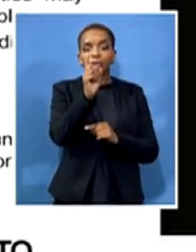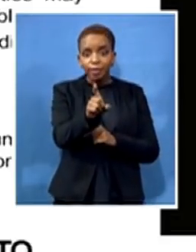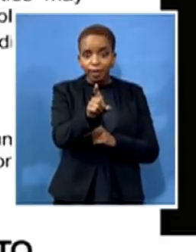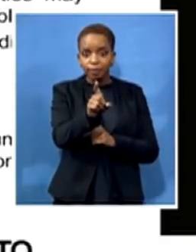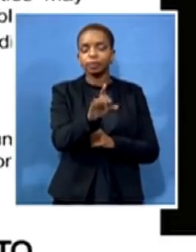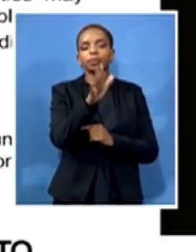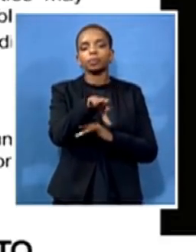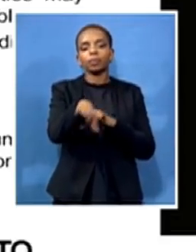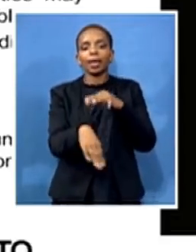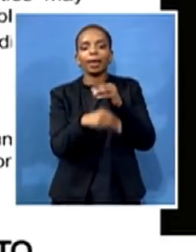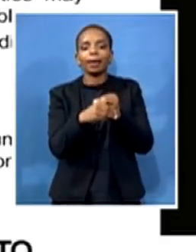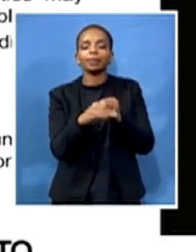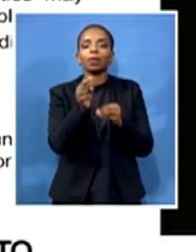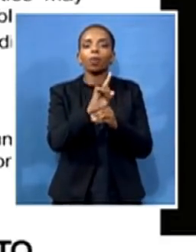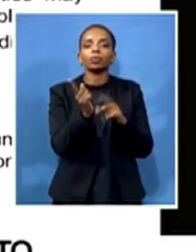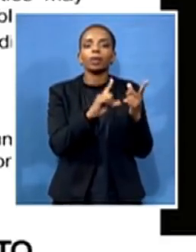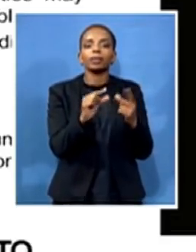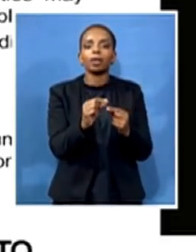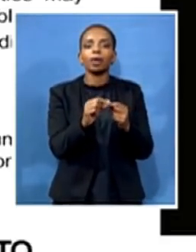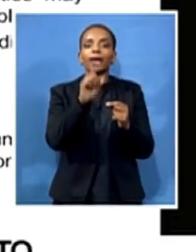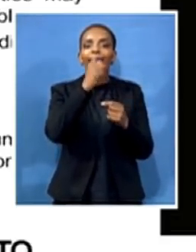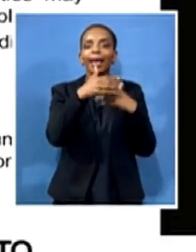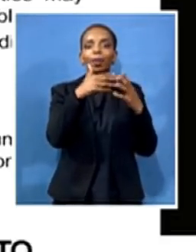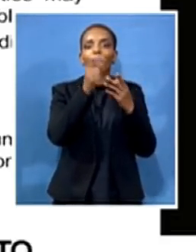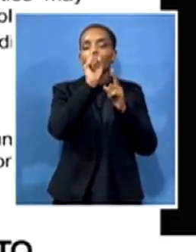else. So when we find that it's going to be a